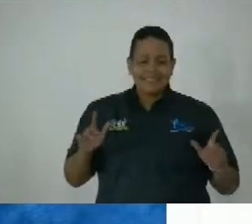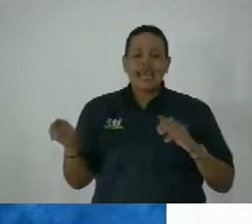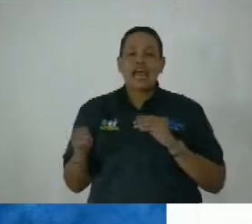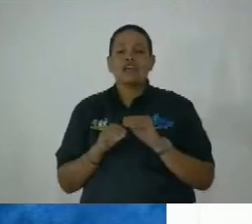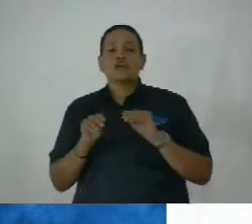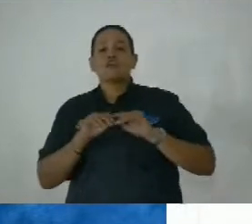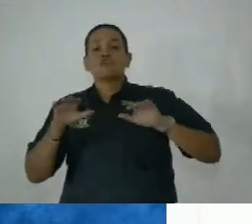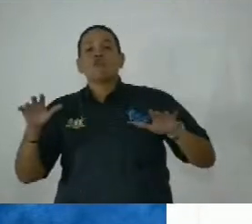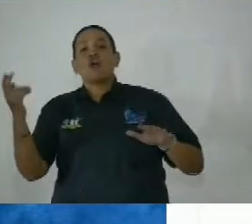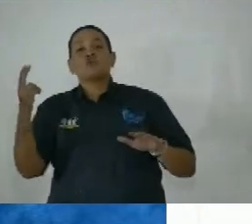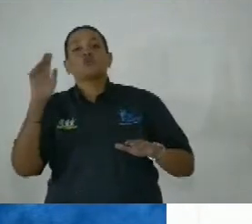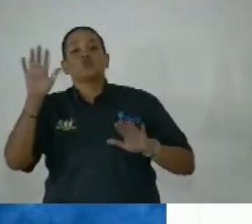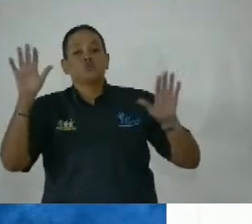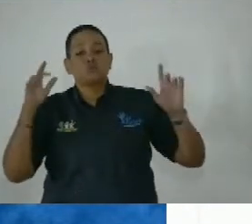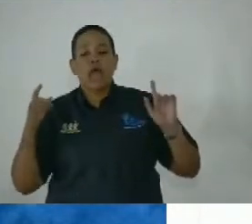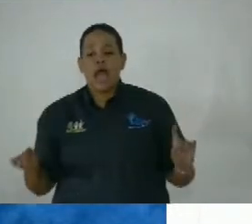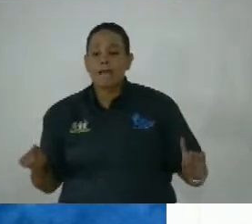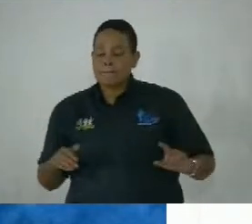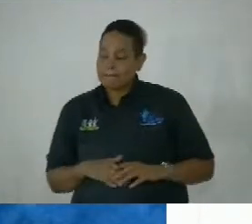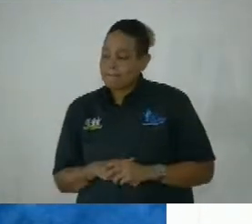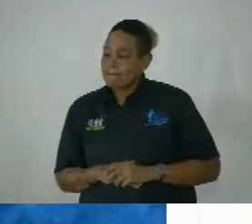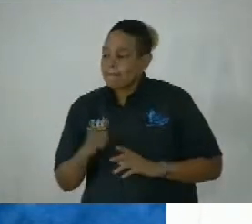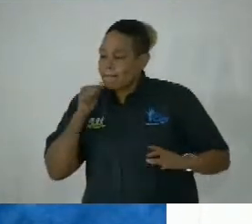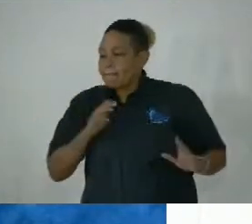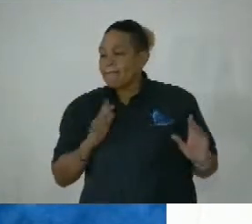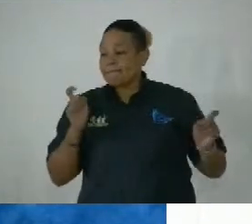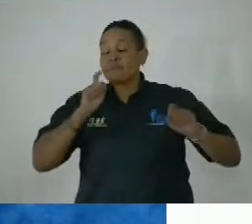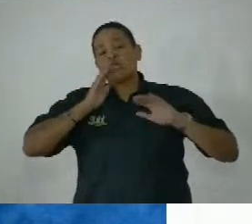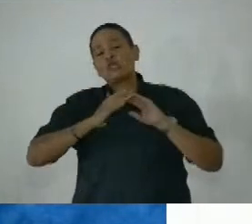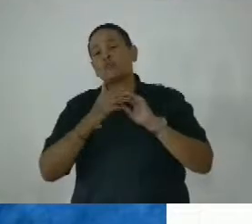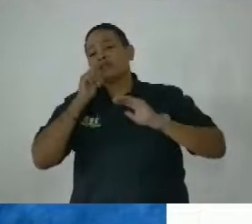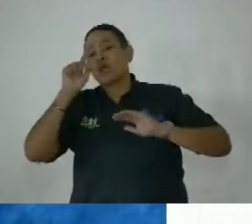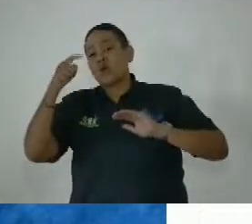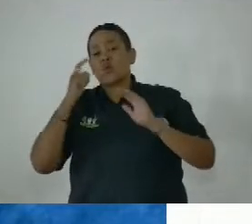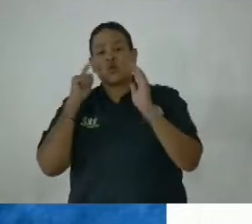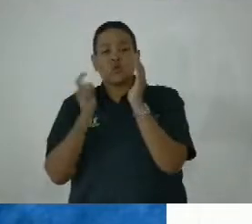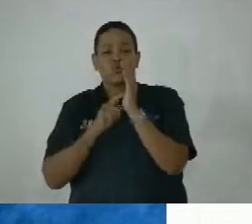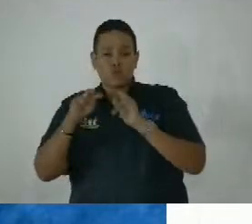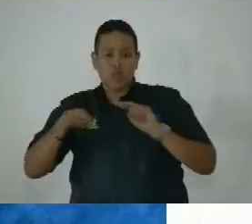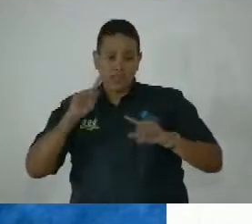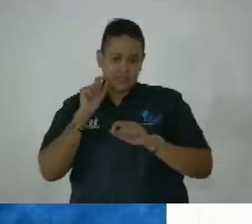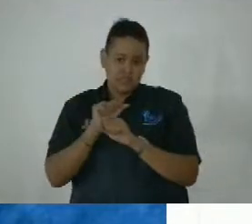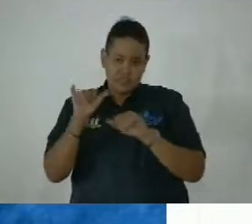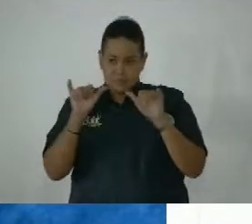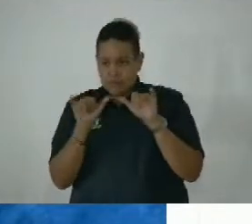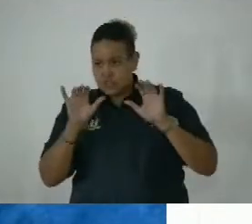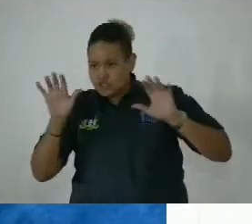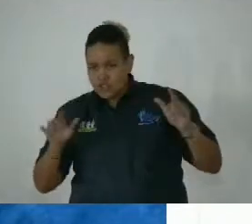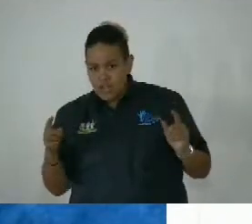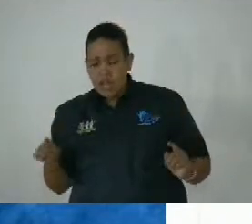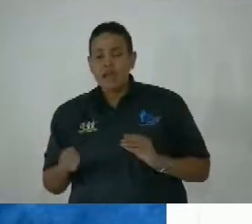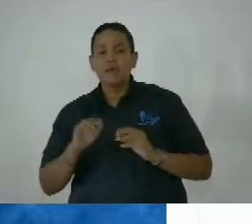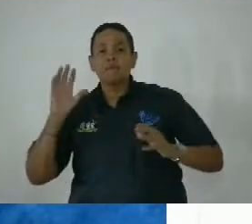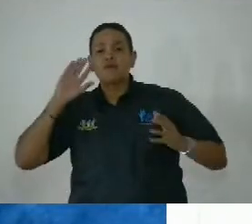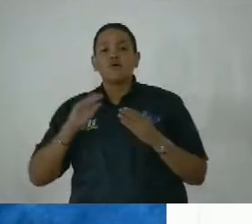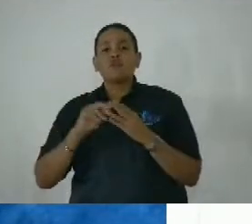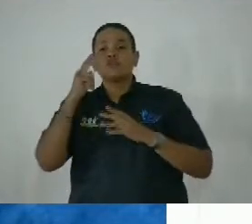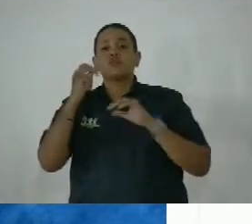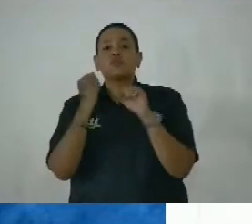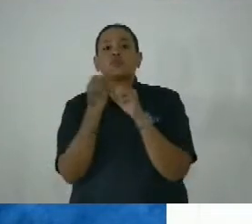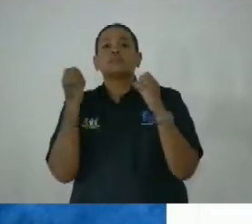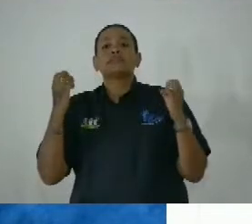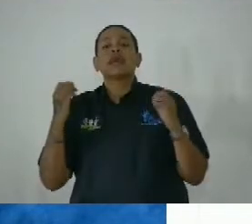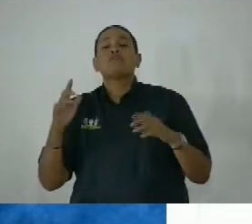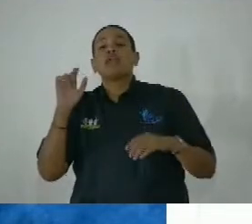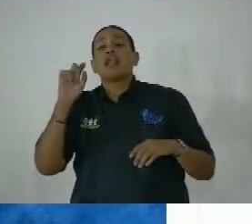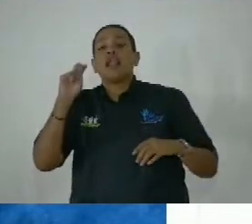the years that have been used. Madam Speaker, Jamaica is not alone in recognizing the necessity for such measures. Over the last 2 years, several Latin American